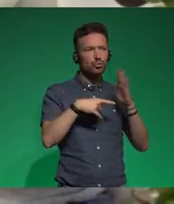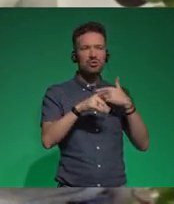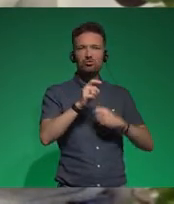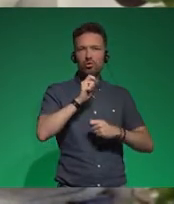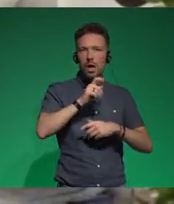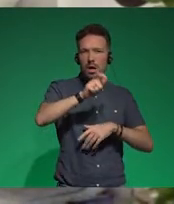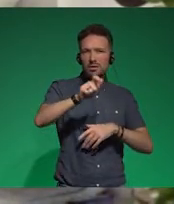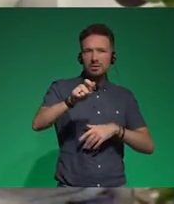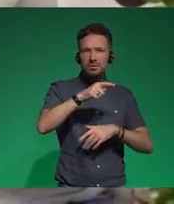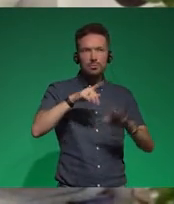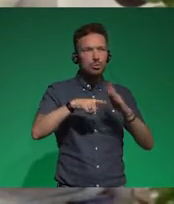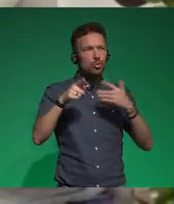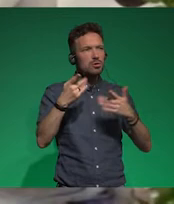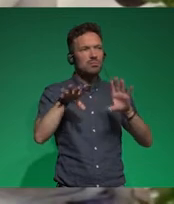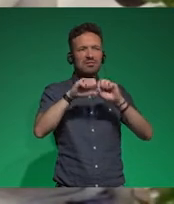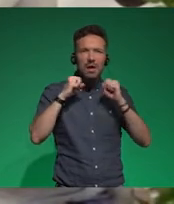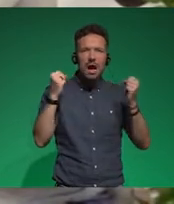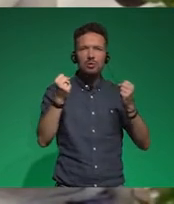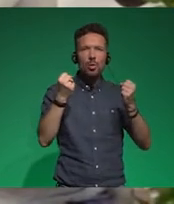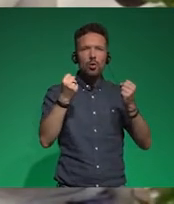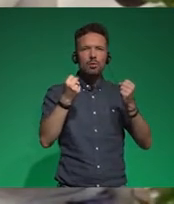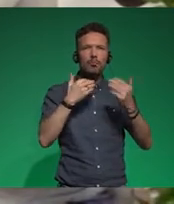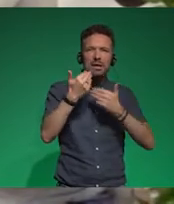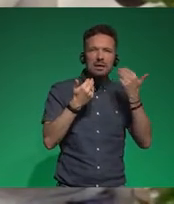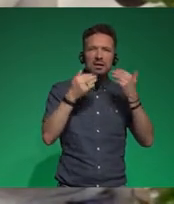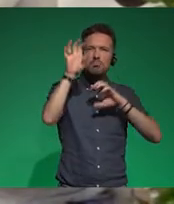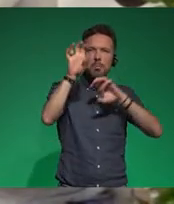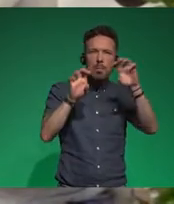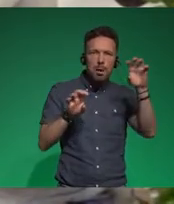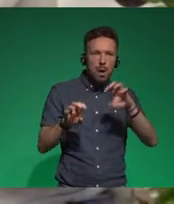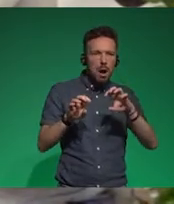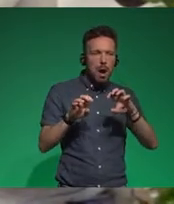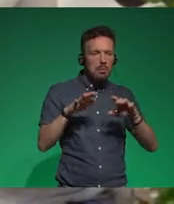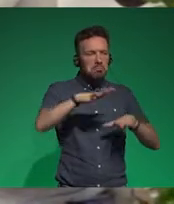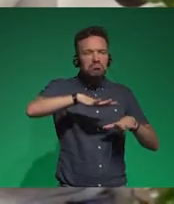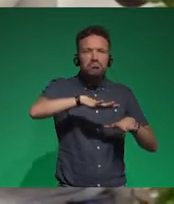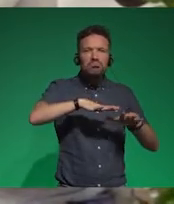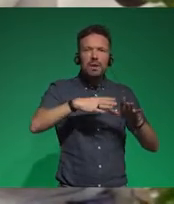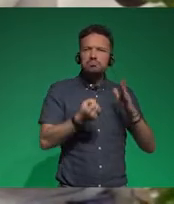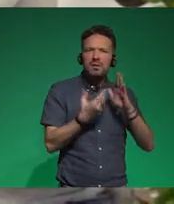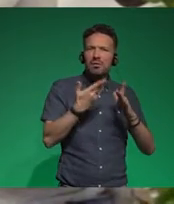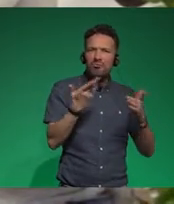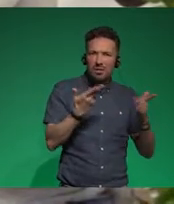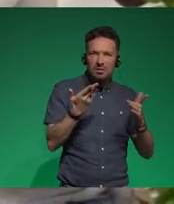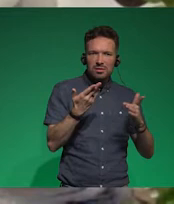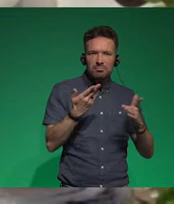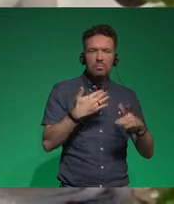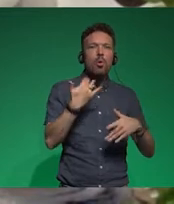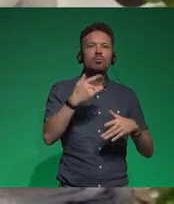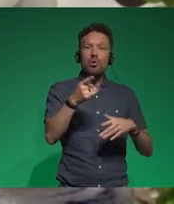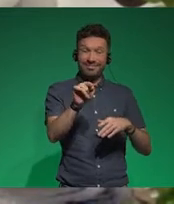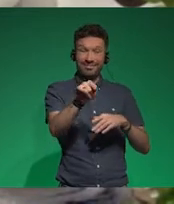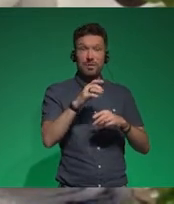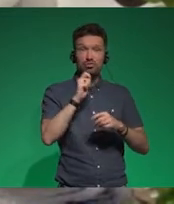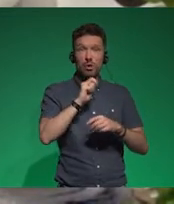They would have this way of arriving in the scene to cover a story of something that